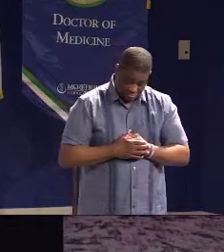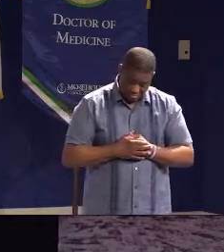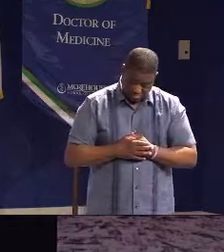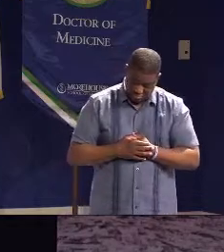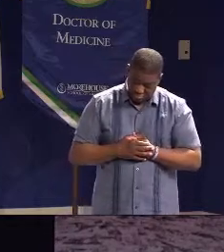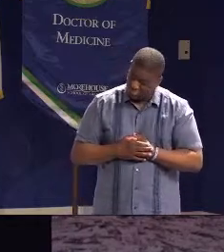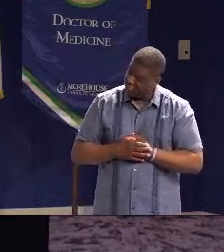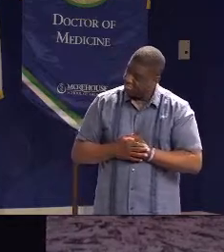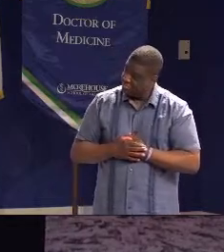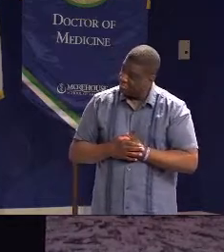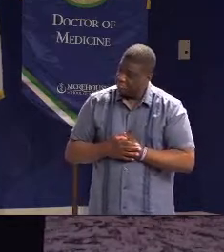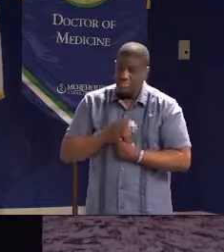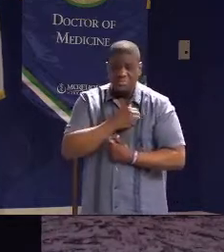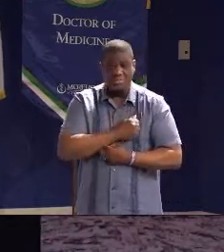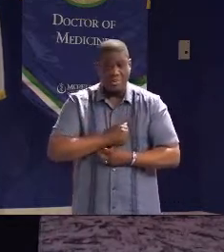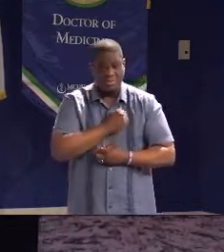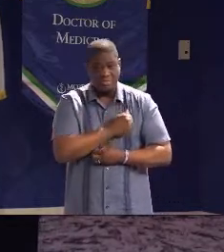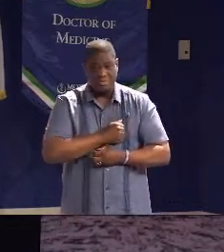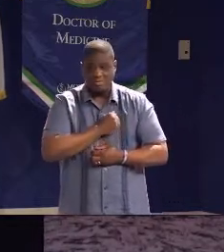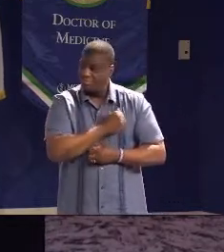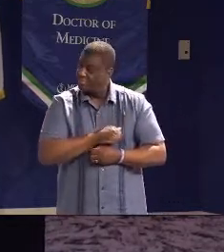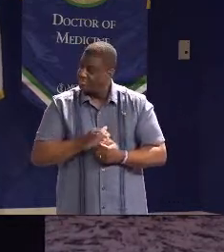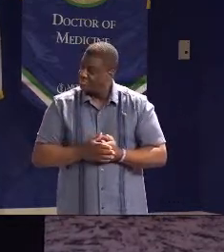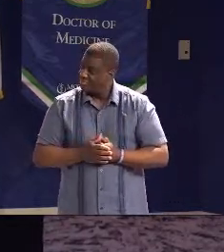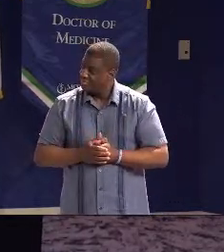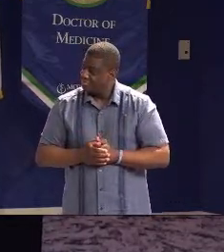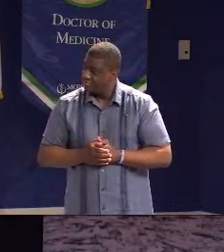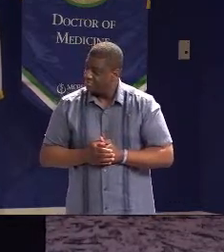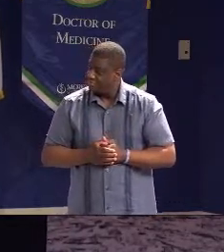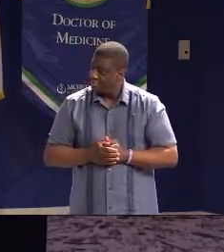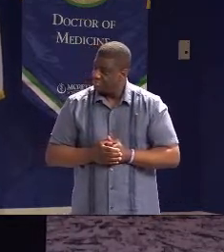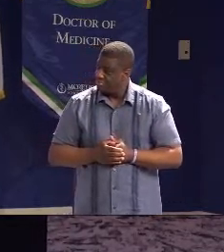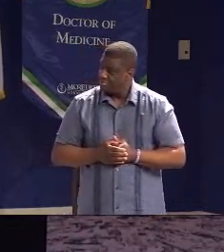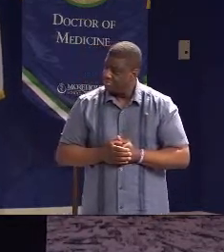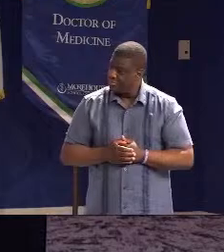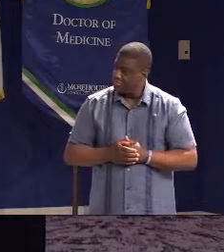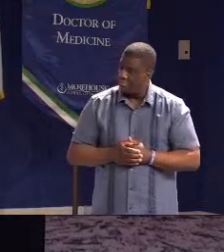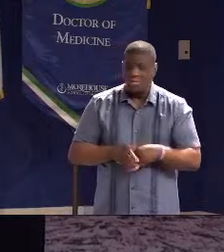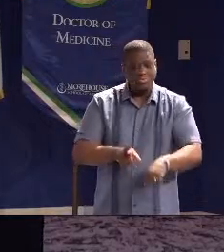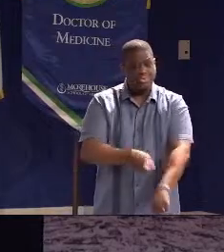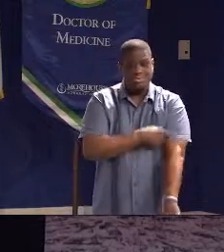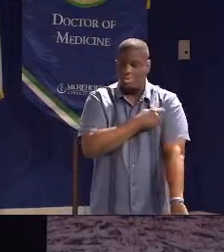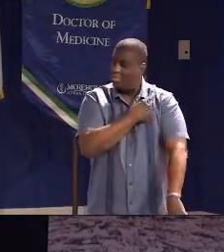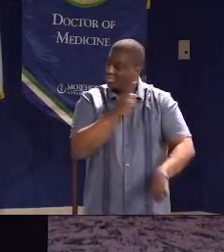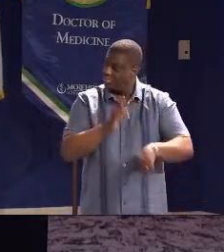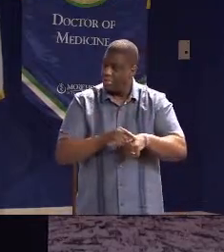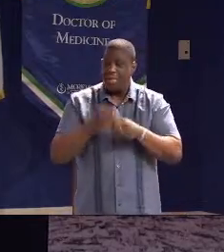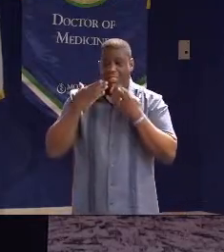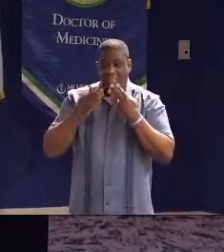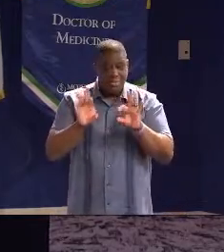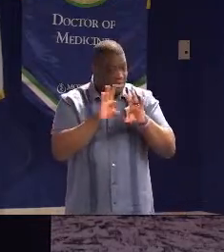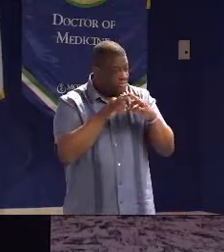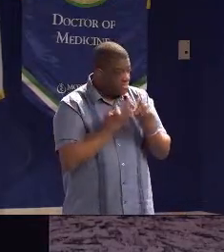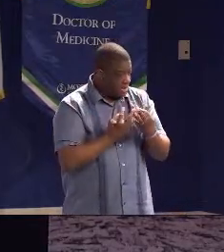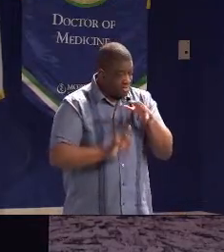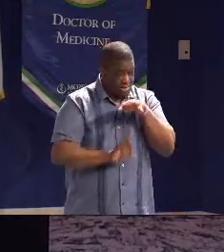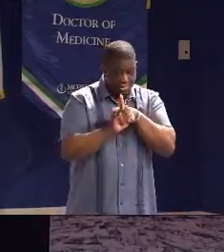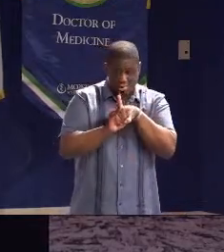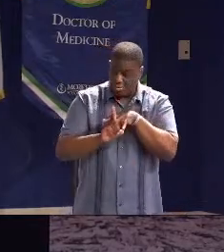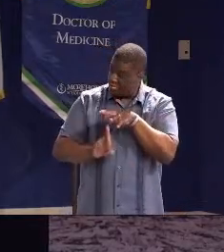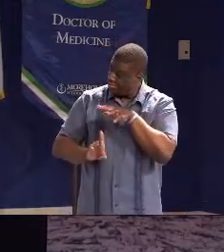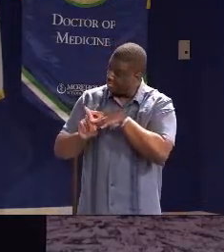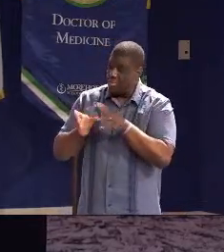Okay, sorry, I'll try to get this through. It's been a very long journey, so I want to thank my family that is here. I want to